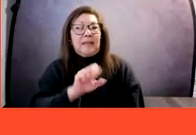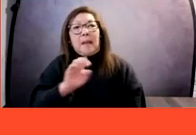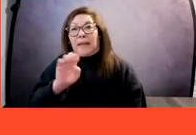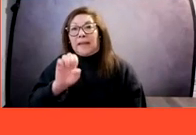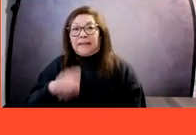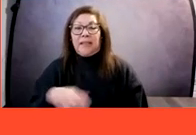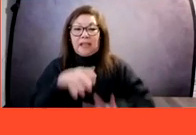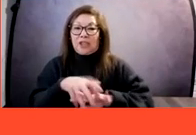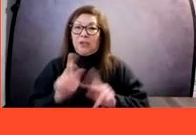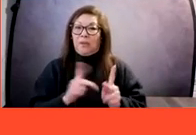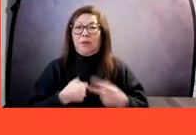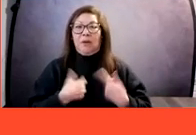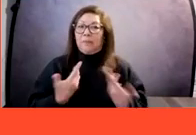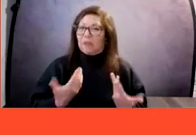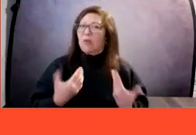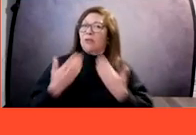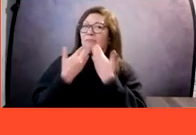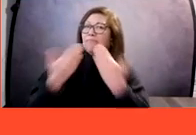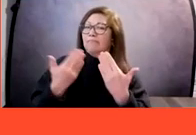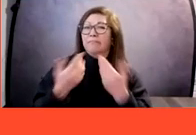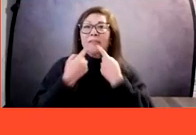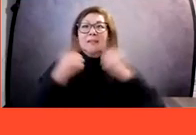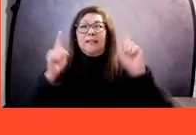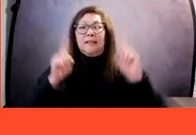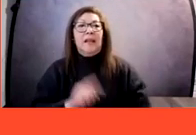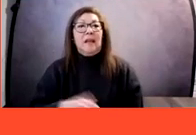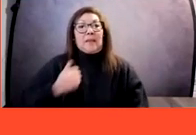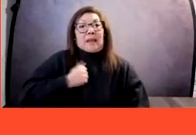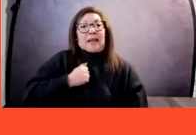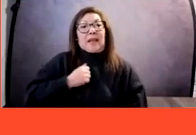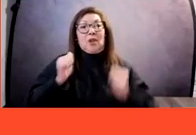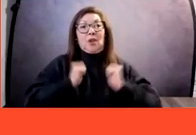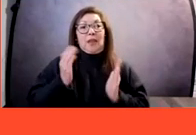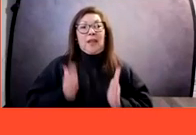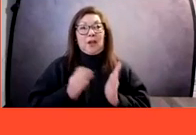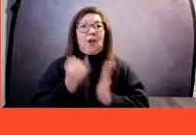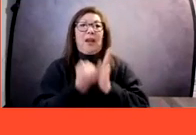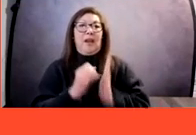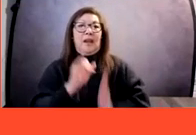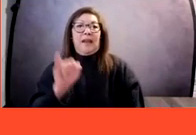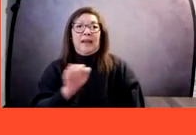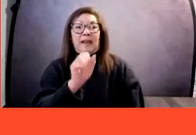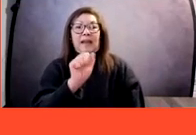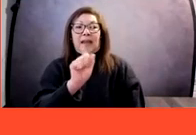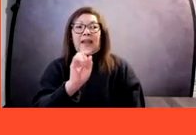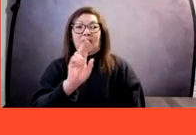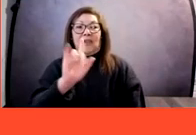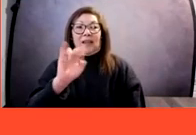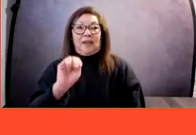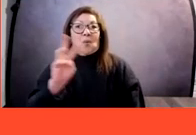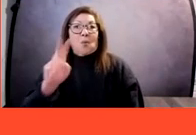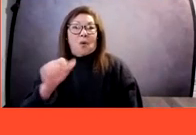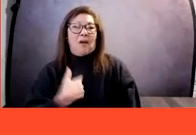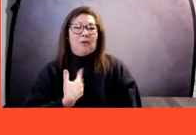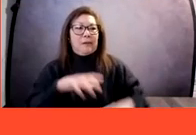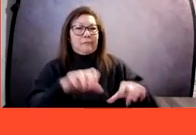would like to share a digital land acknowledgement written by Canadian theater artist Adrian Wong, as we're all occupying different spaces,